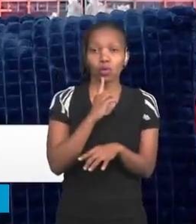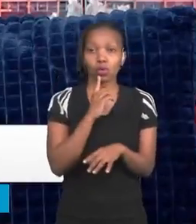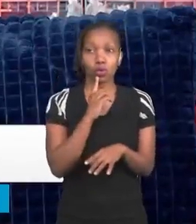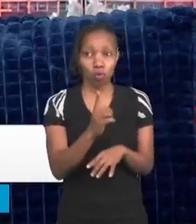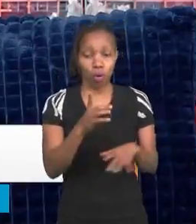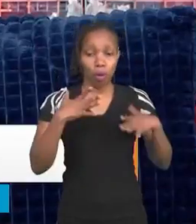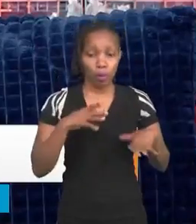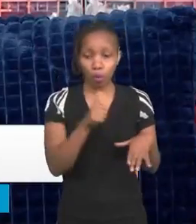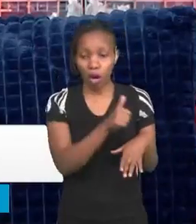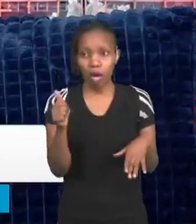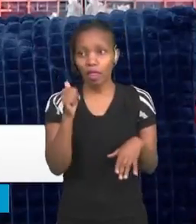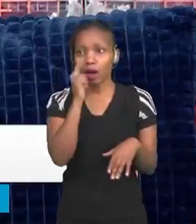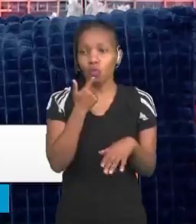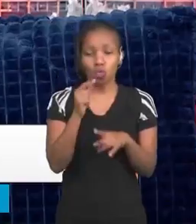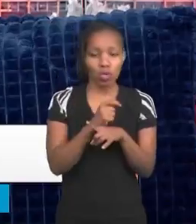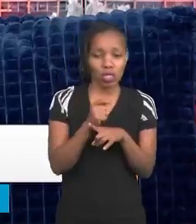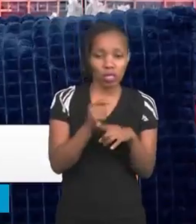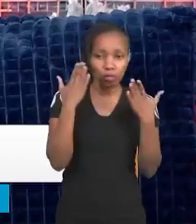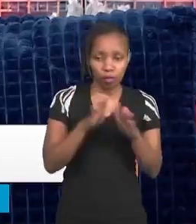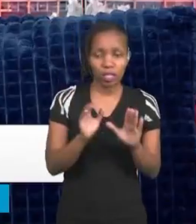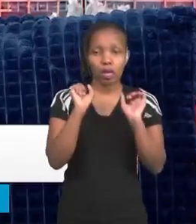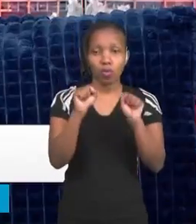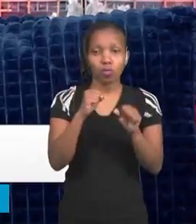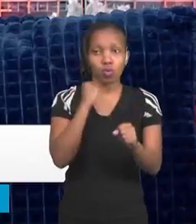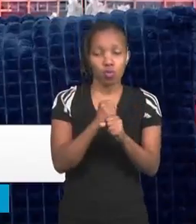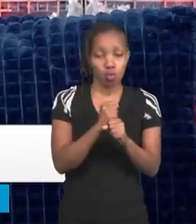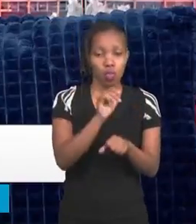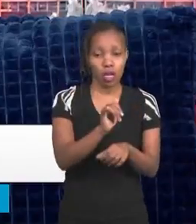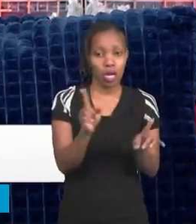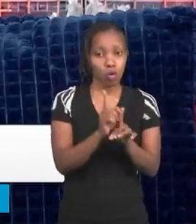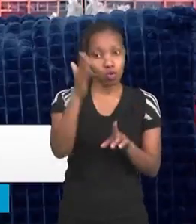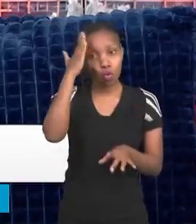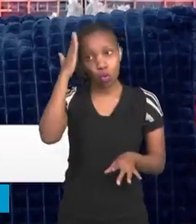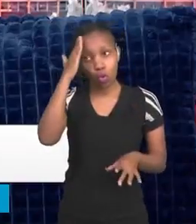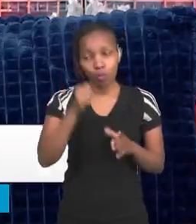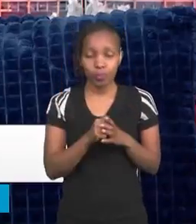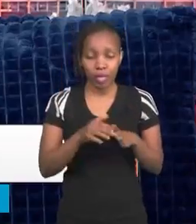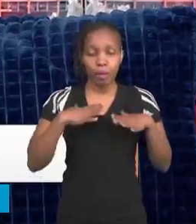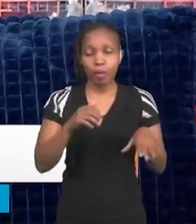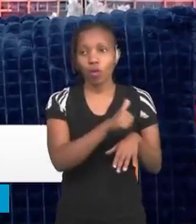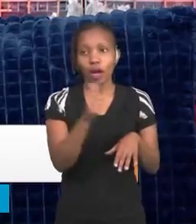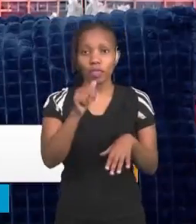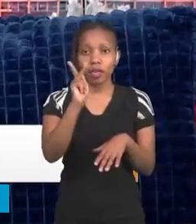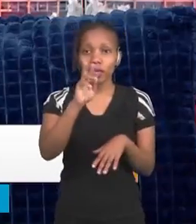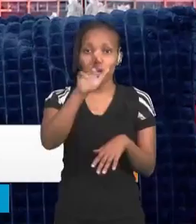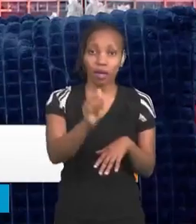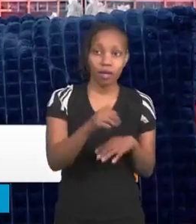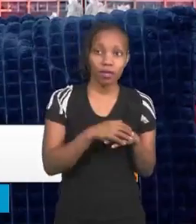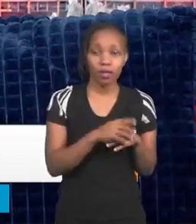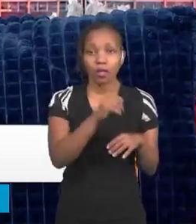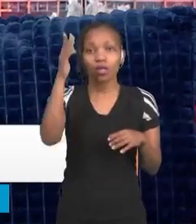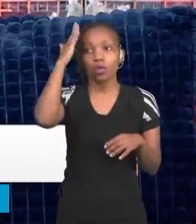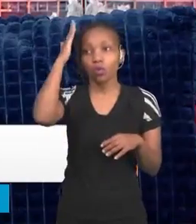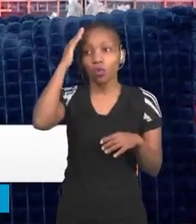people who are essentially trained to be able to do this. Mm-hmm. Yeah. We have other people like even KRA. You know, there are those